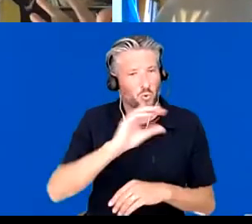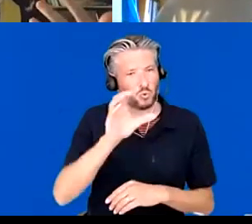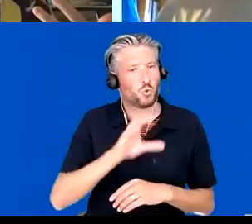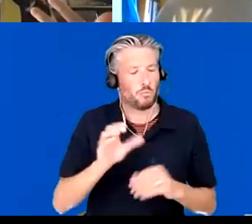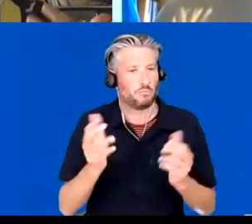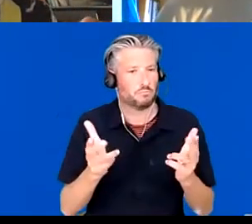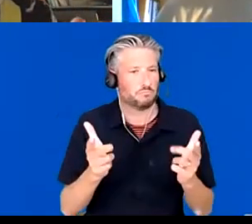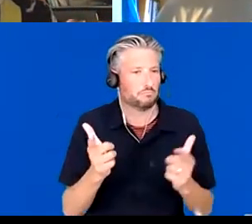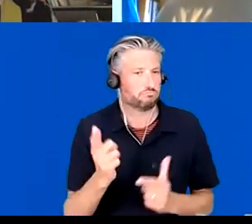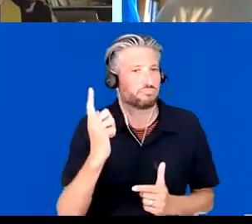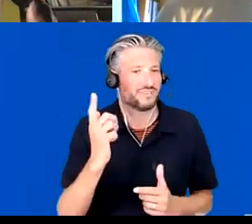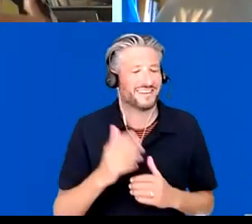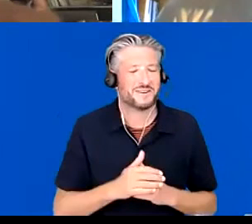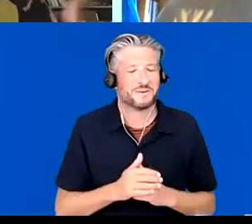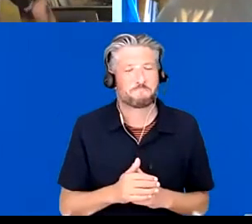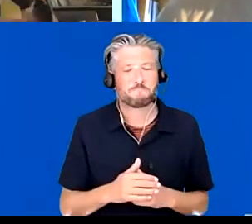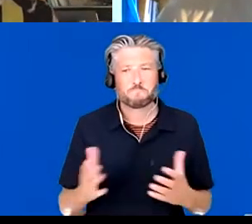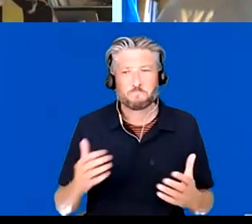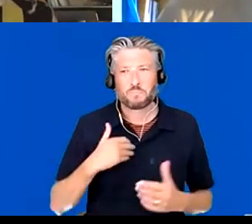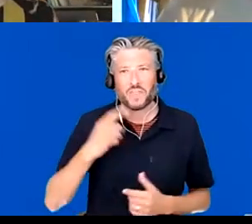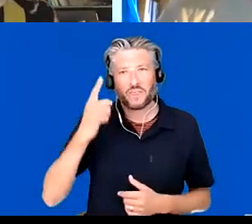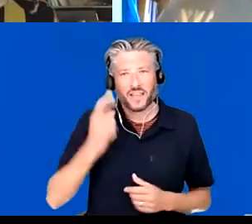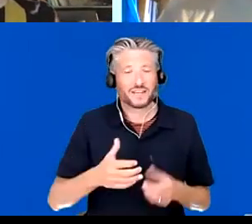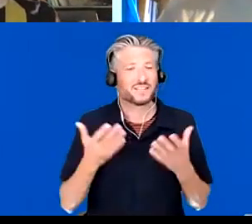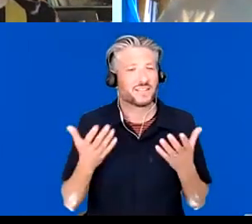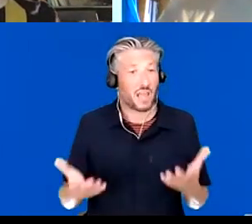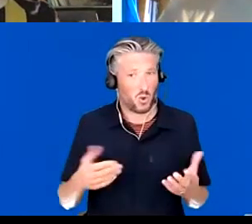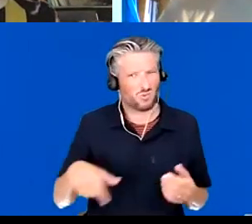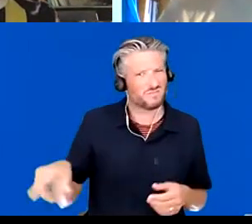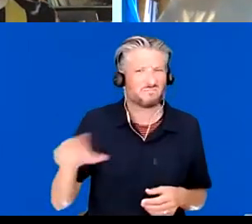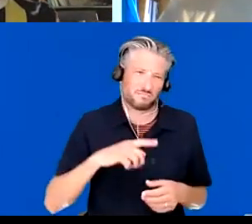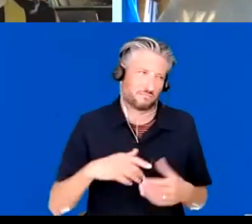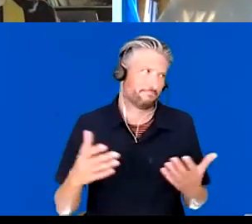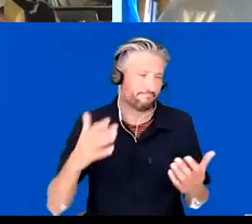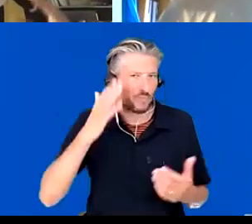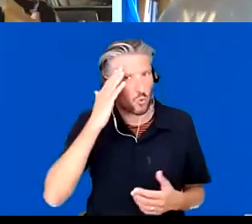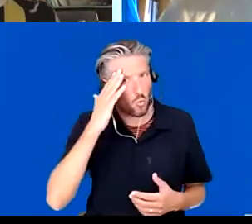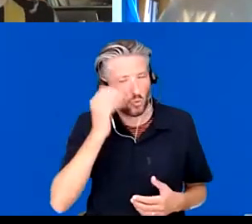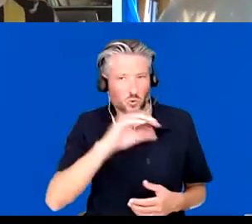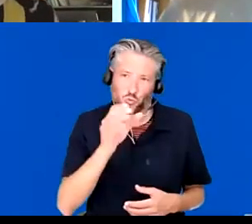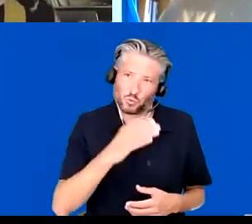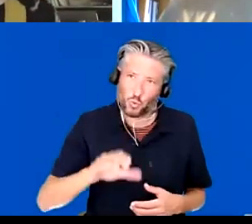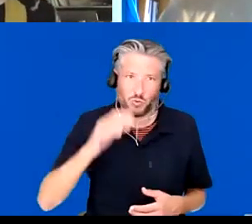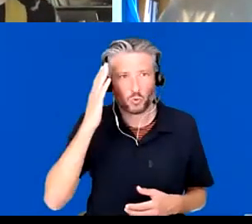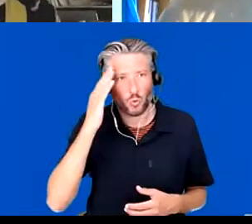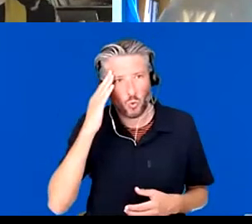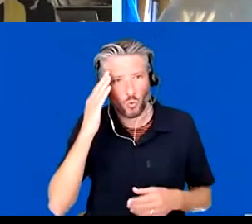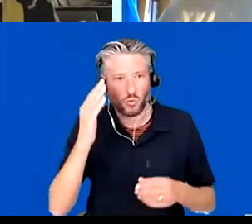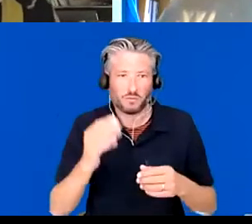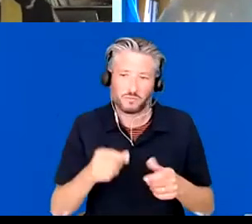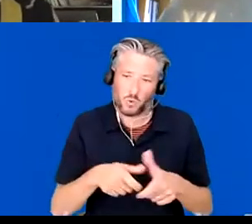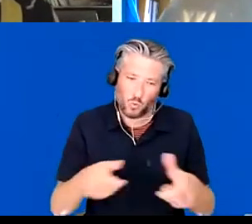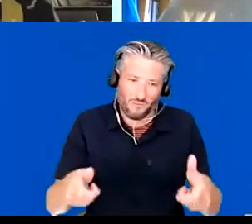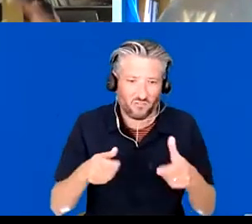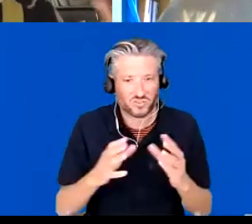more easygoing, but we are more used to this. And perhaps that's also why we at some